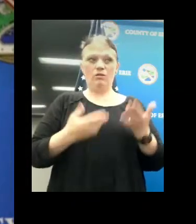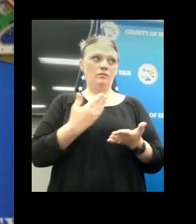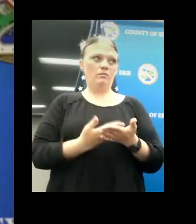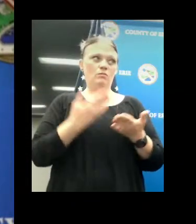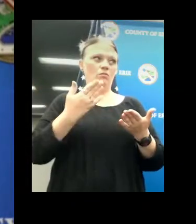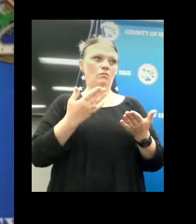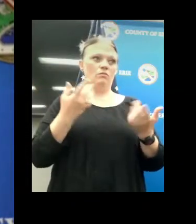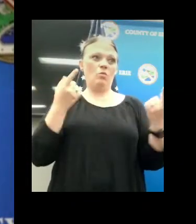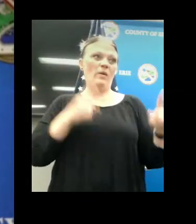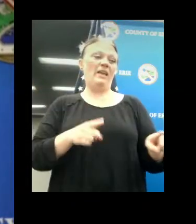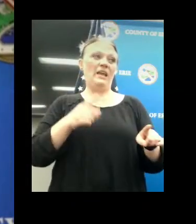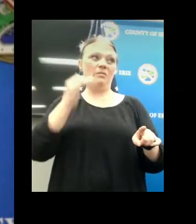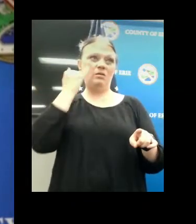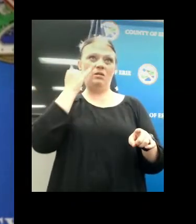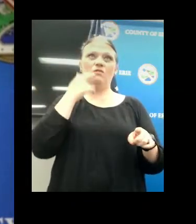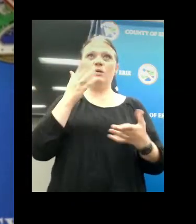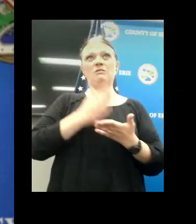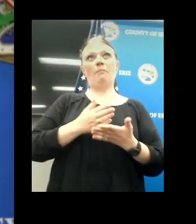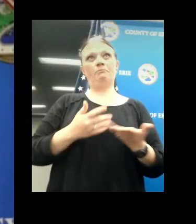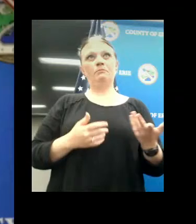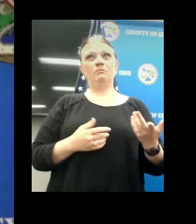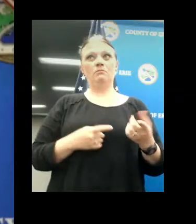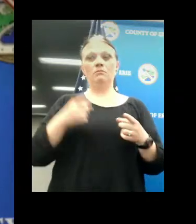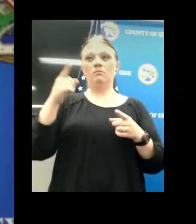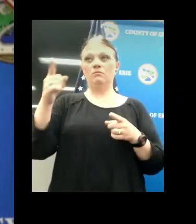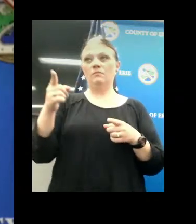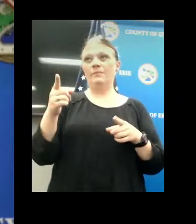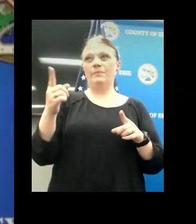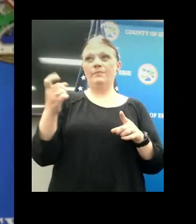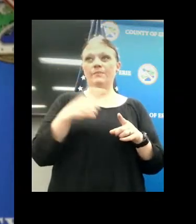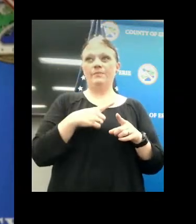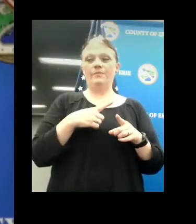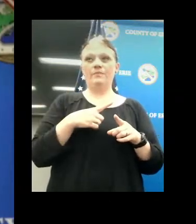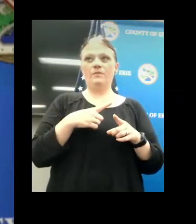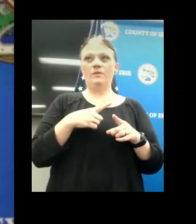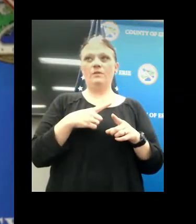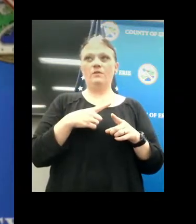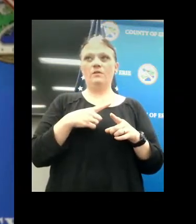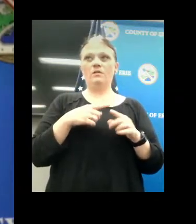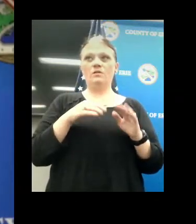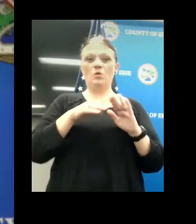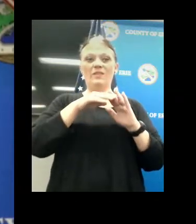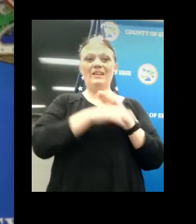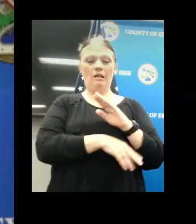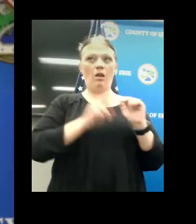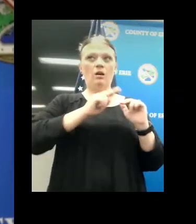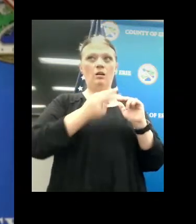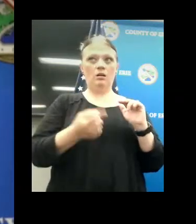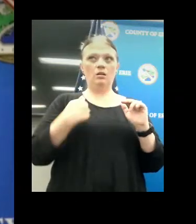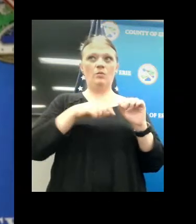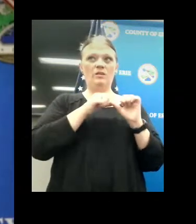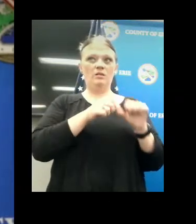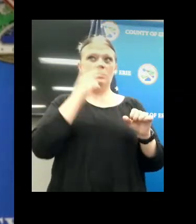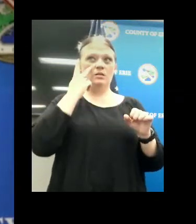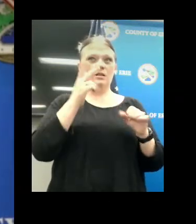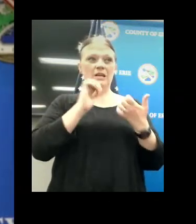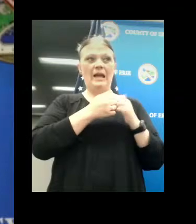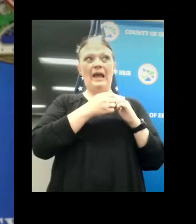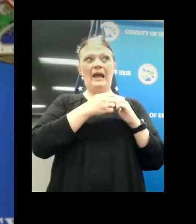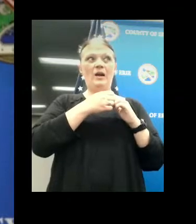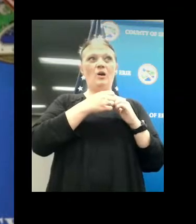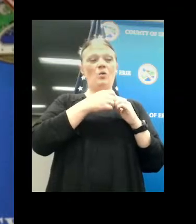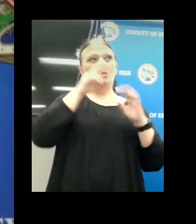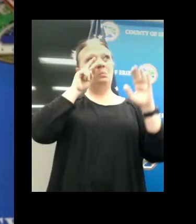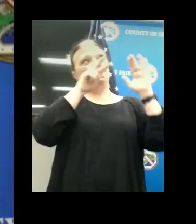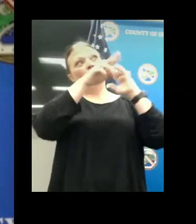us what will happen if we let our guard down. In light of the increasing the declines that we've been continually seeing, how optimistic are